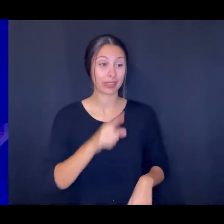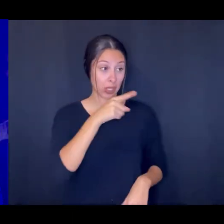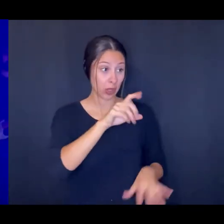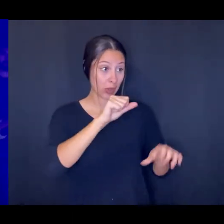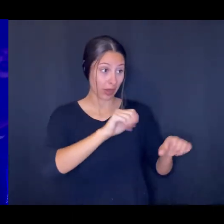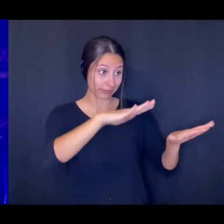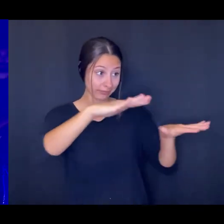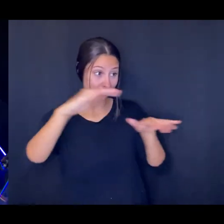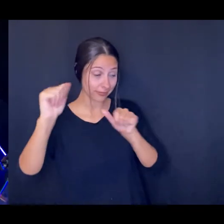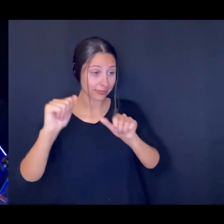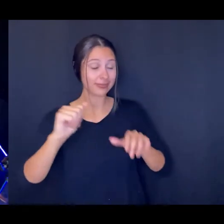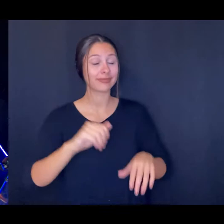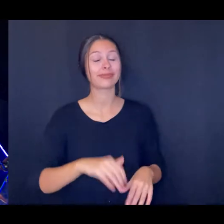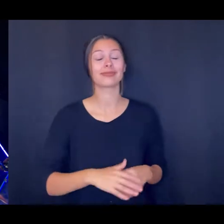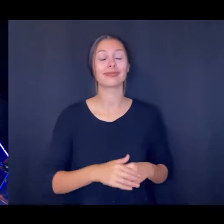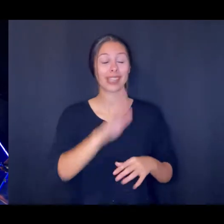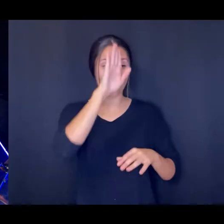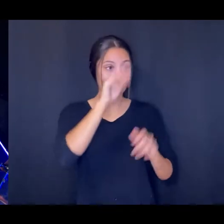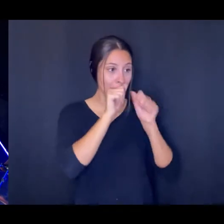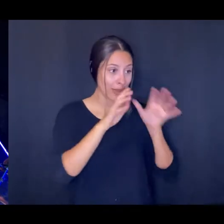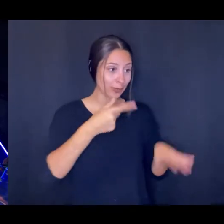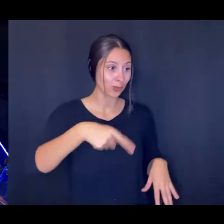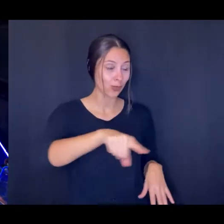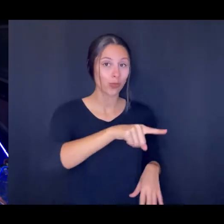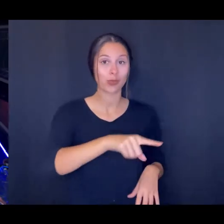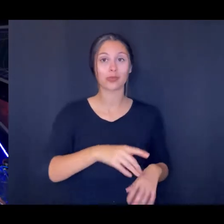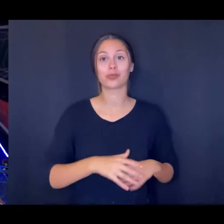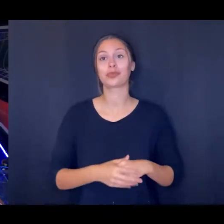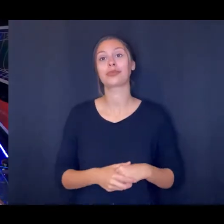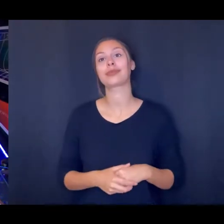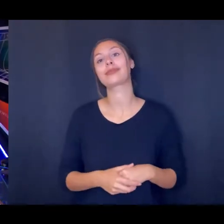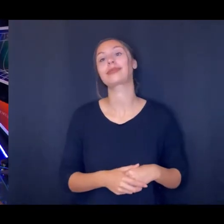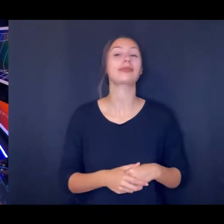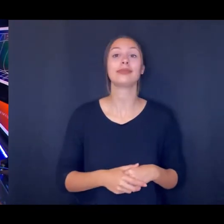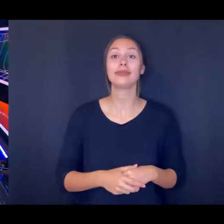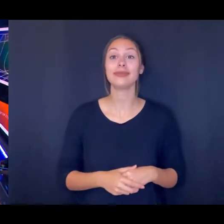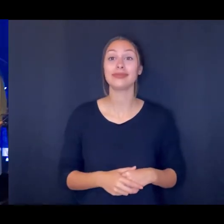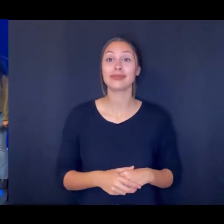youth. You guys are dismissed. The youth. God bless them.